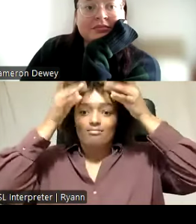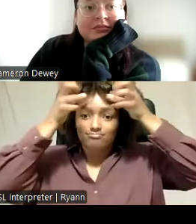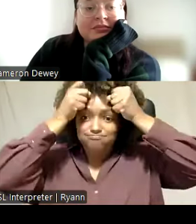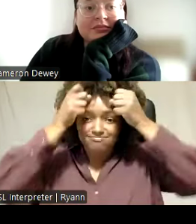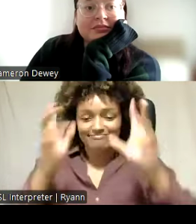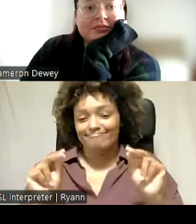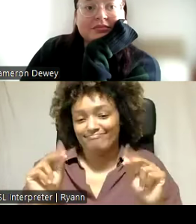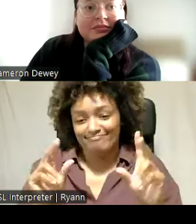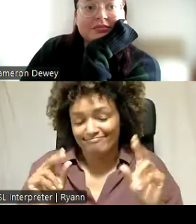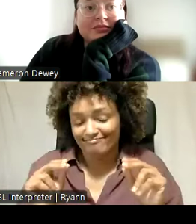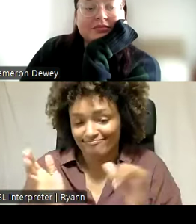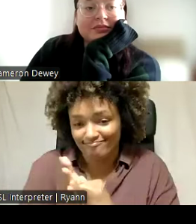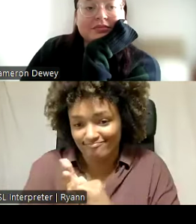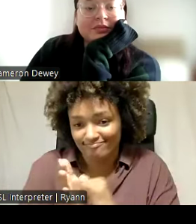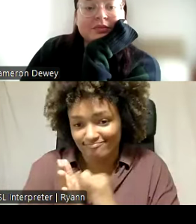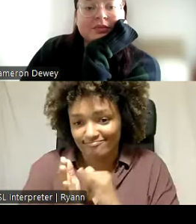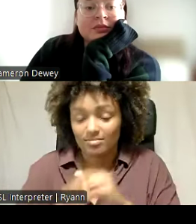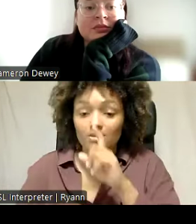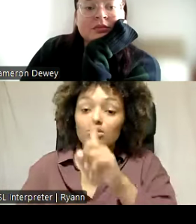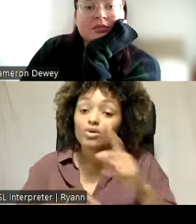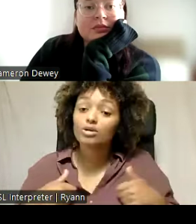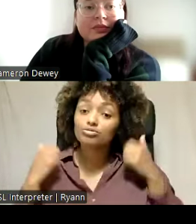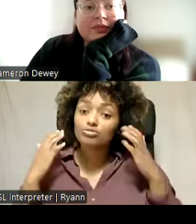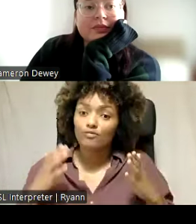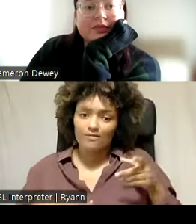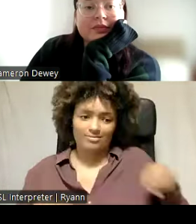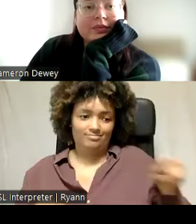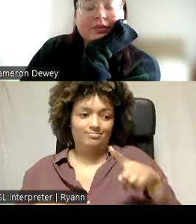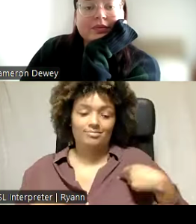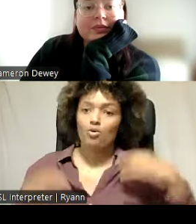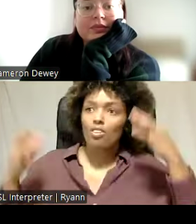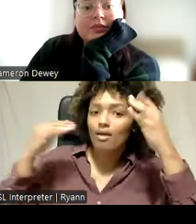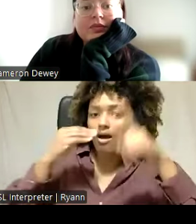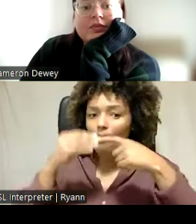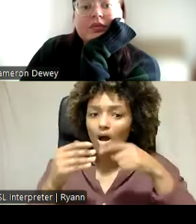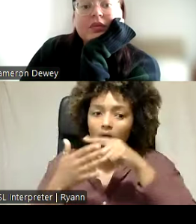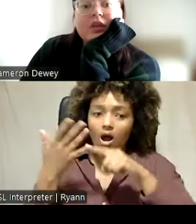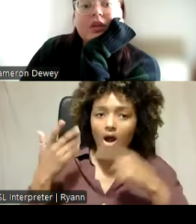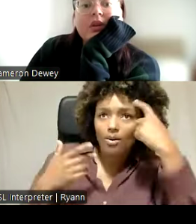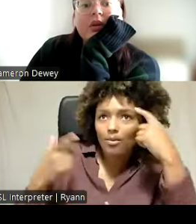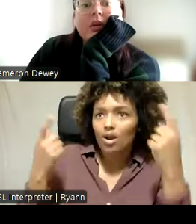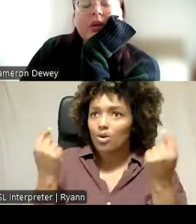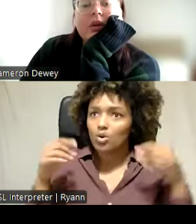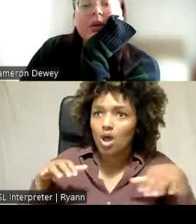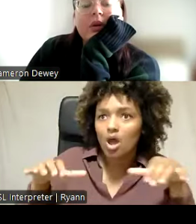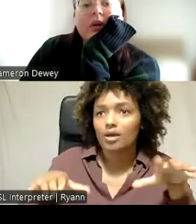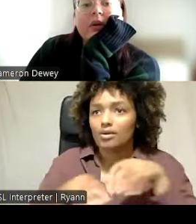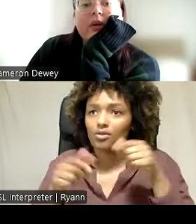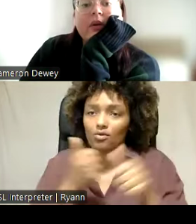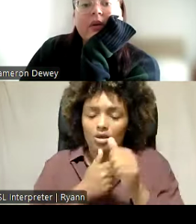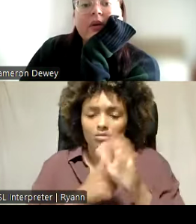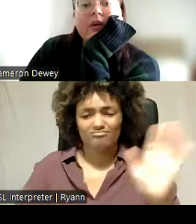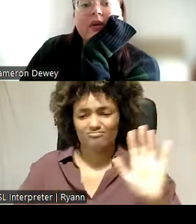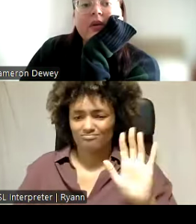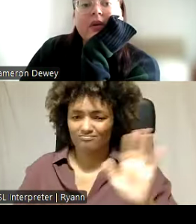expect survivors or anyone to even be thinking about this in terms of, responses and whatnot.